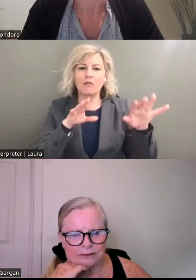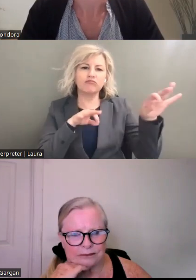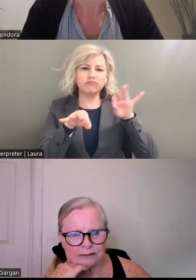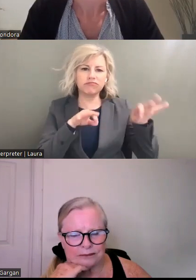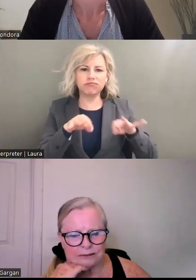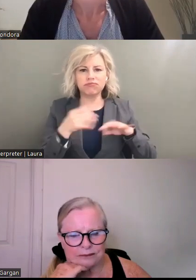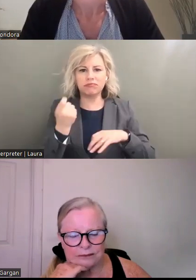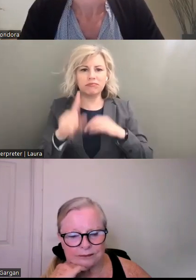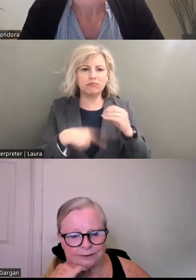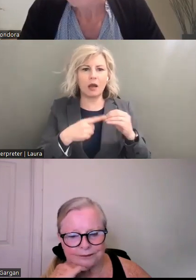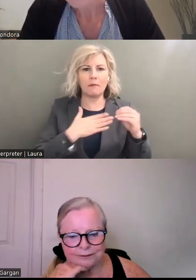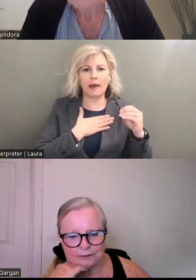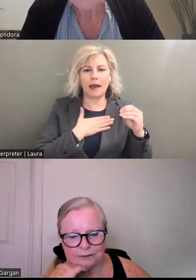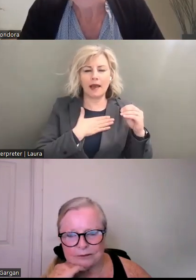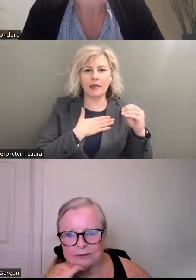my